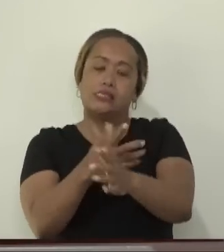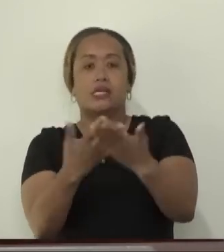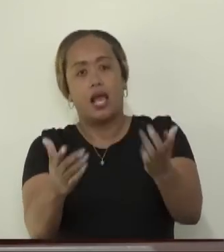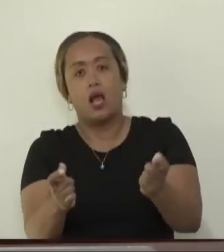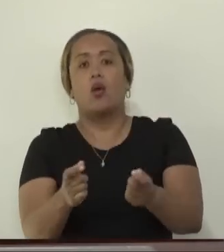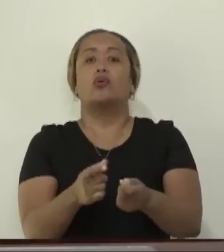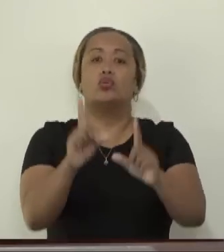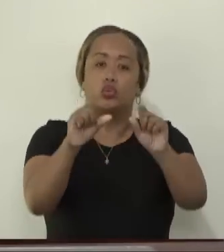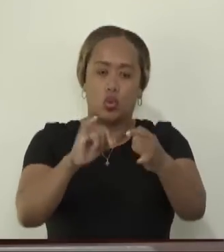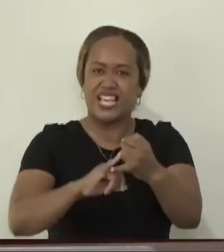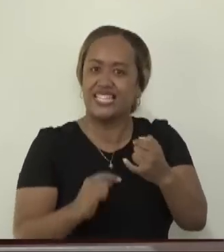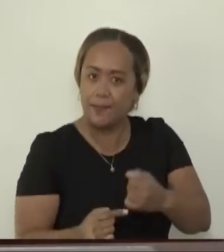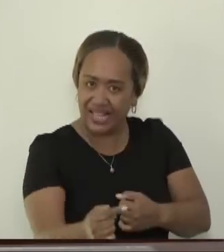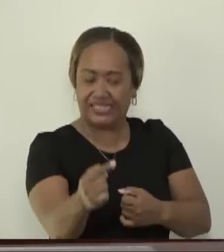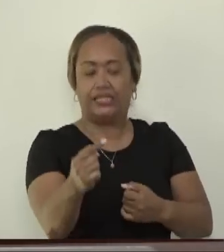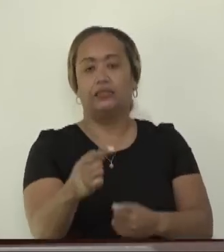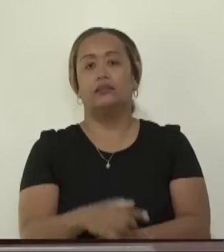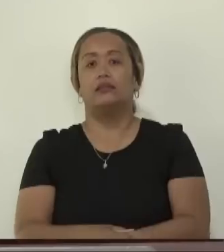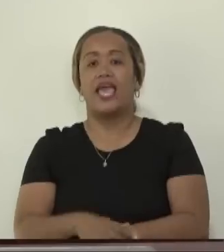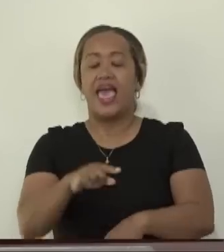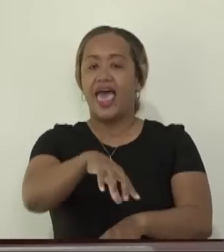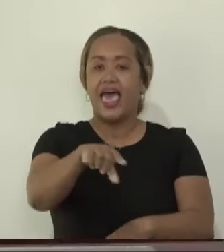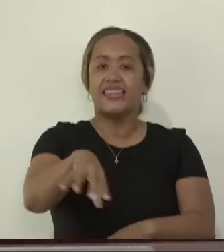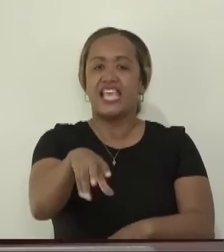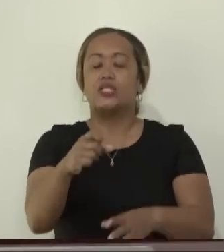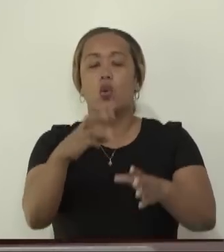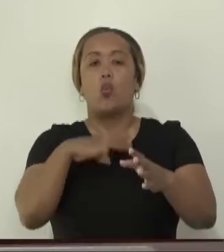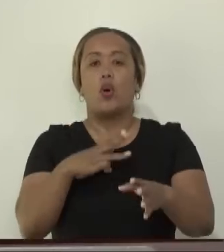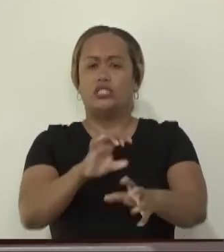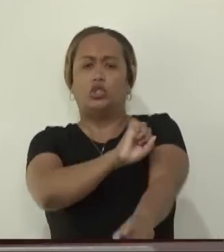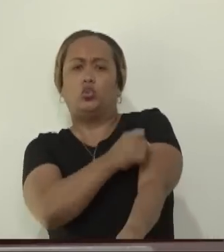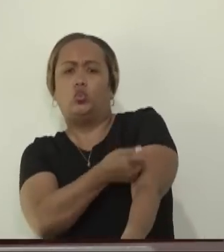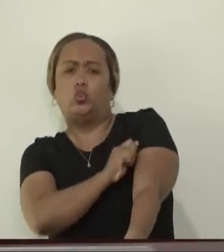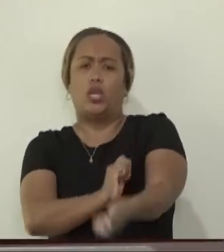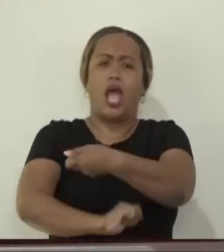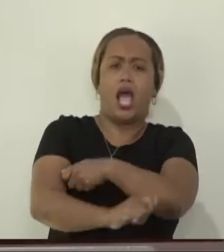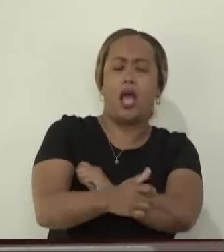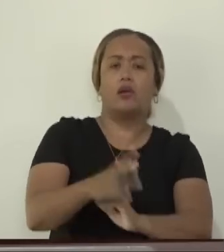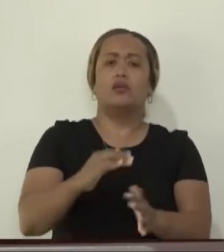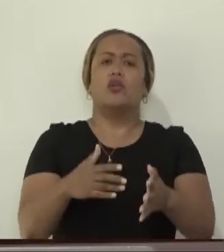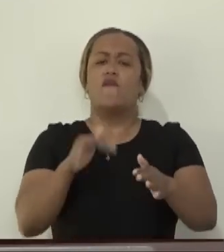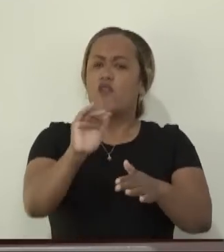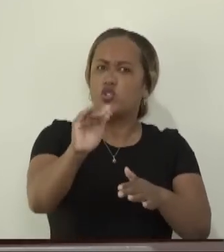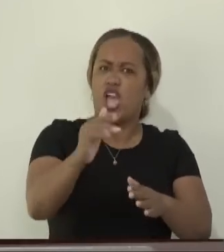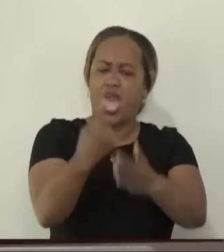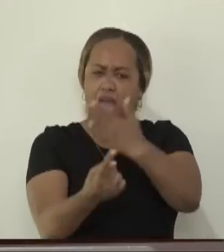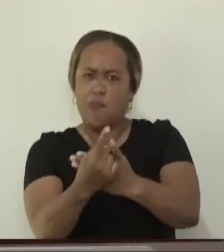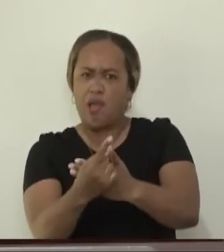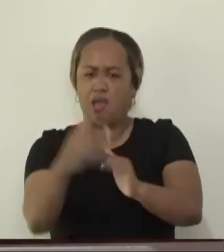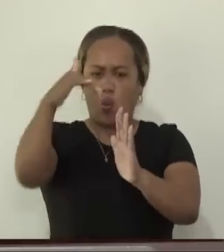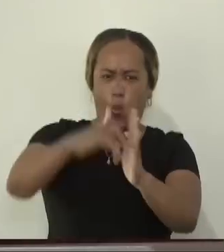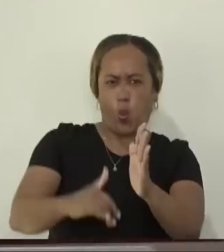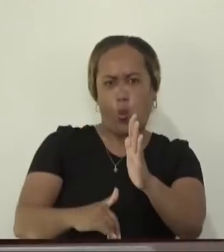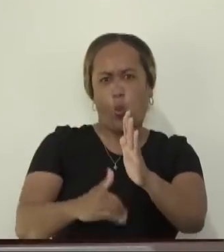and sustainability. This will strengthen our resilience to future shocks and position our